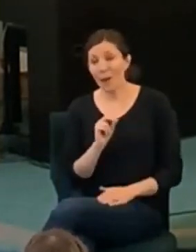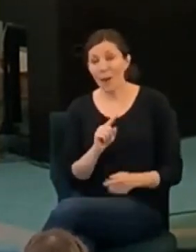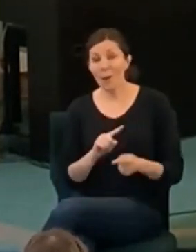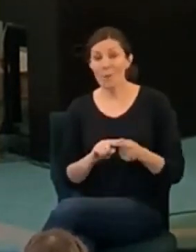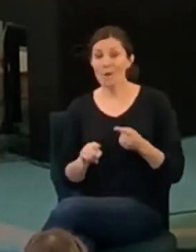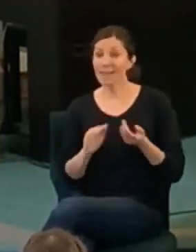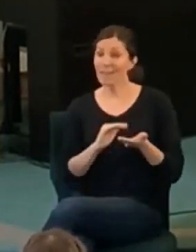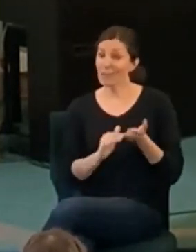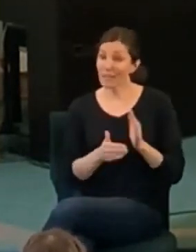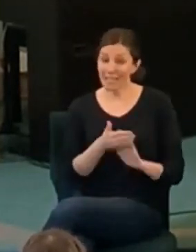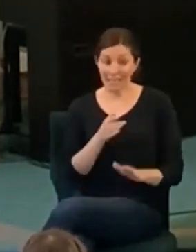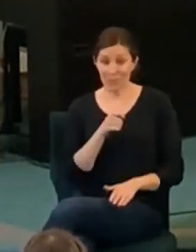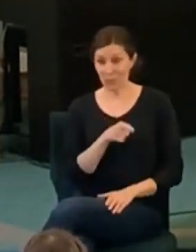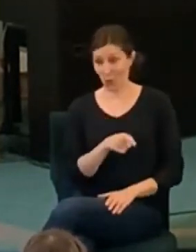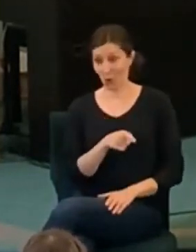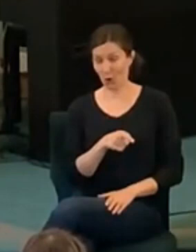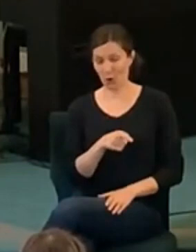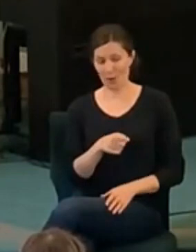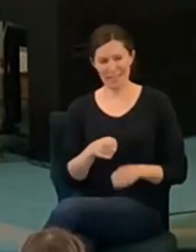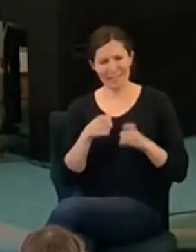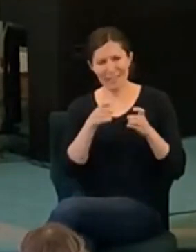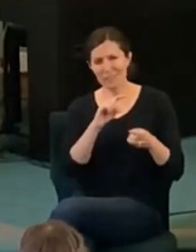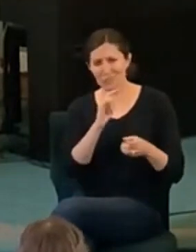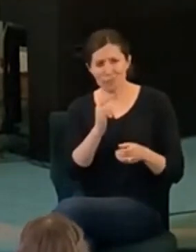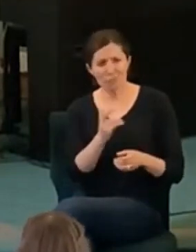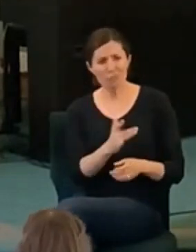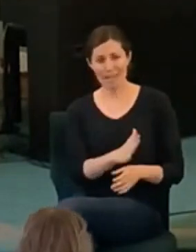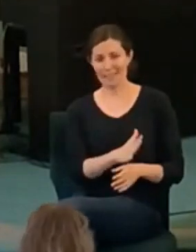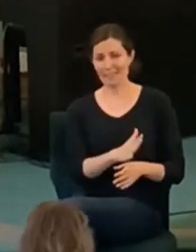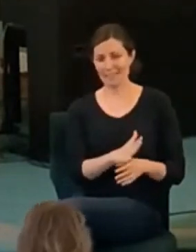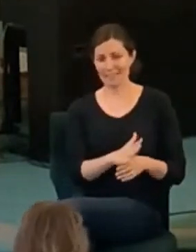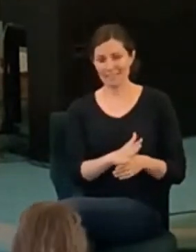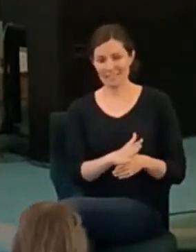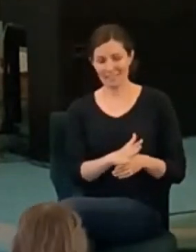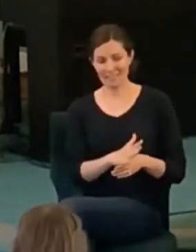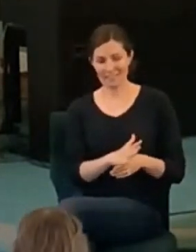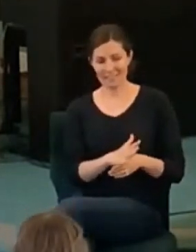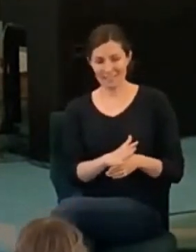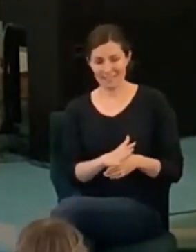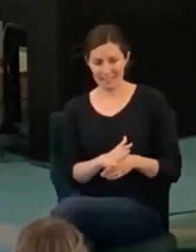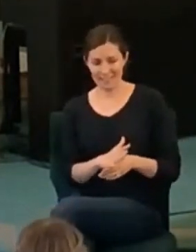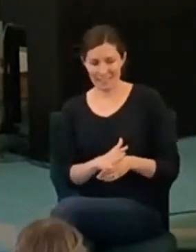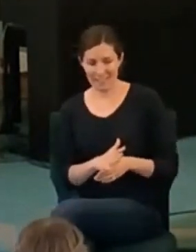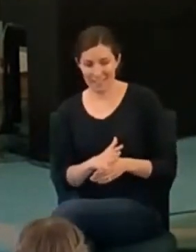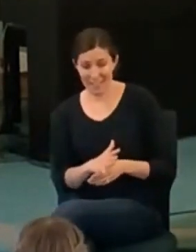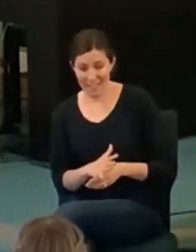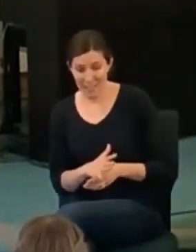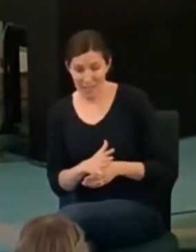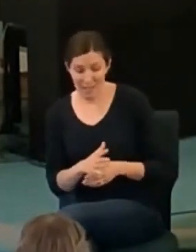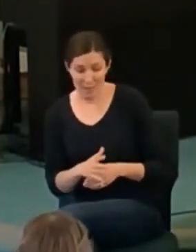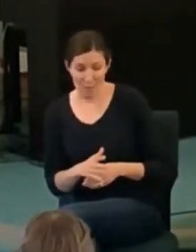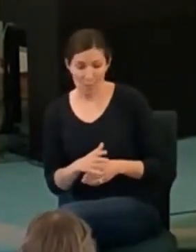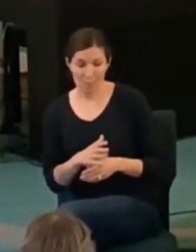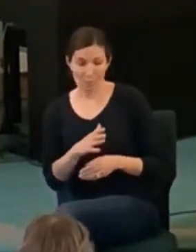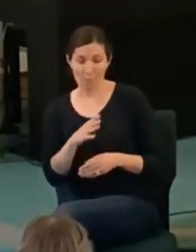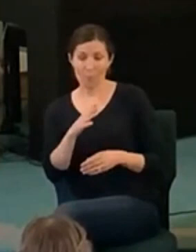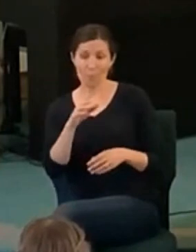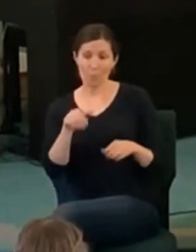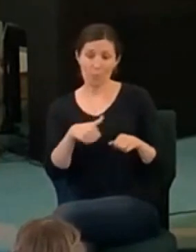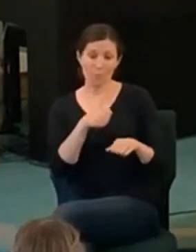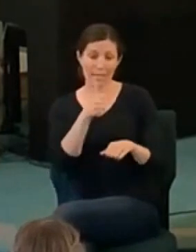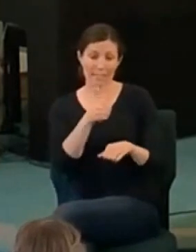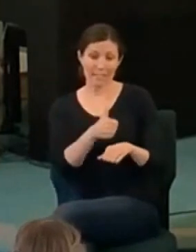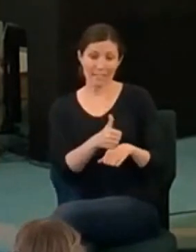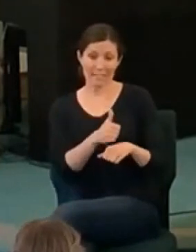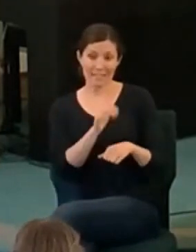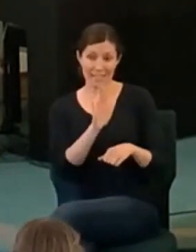a loophole in the law for her to sneak through or to excuse her sin. She deserved to die according